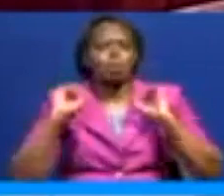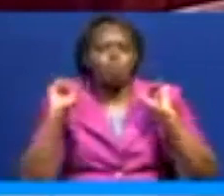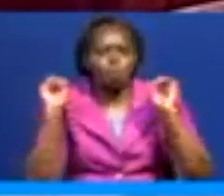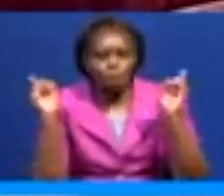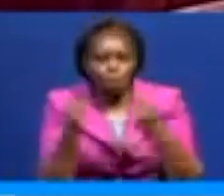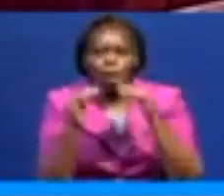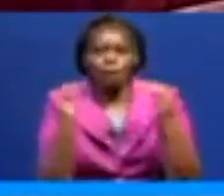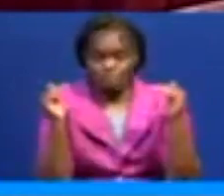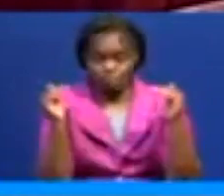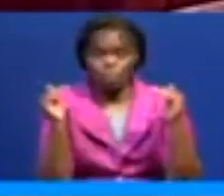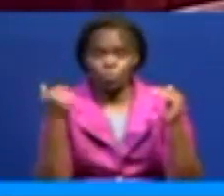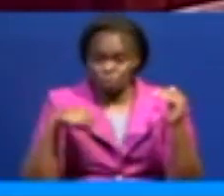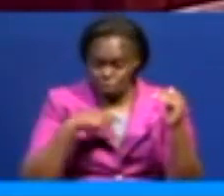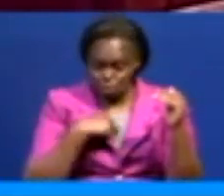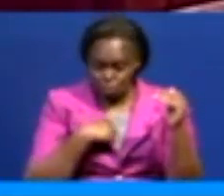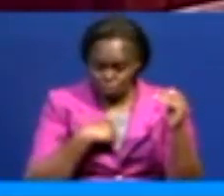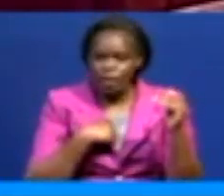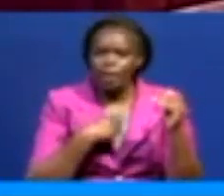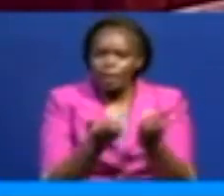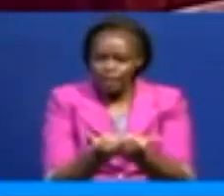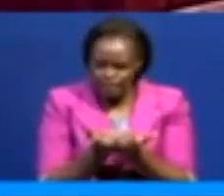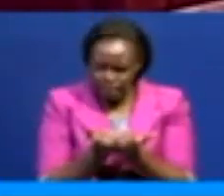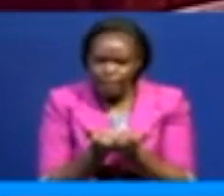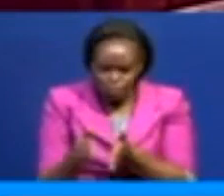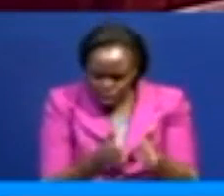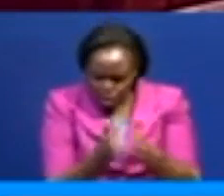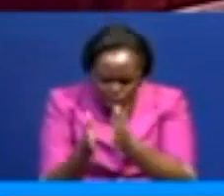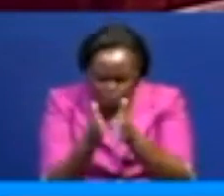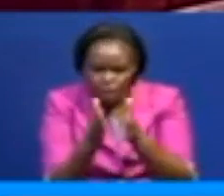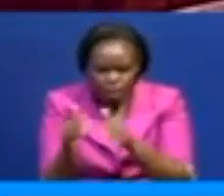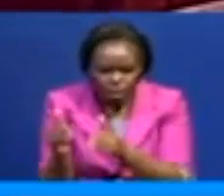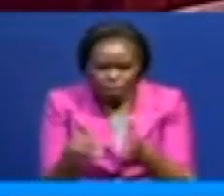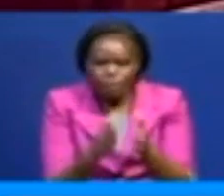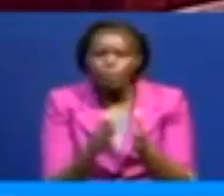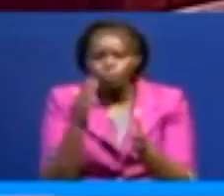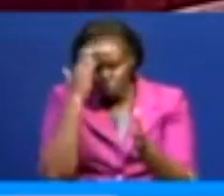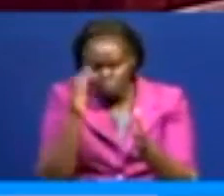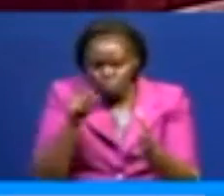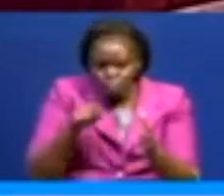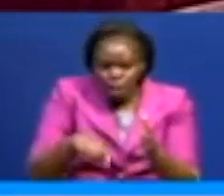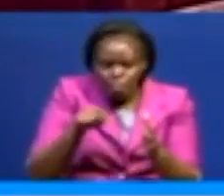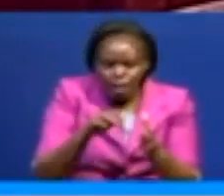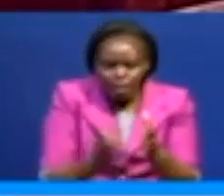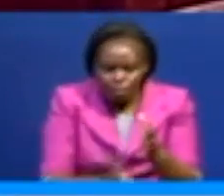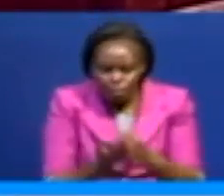we need to come up with initiatives to grow trees. Mr.